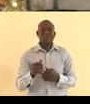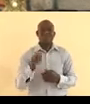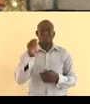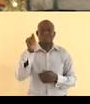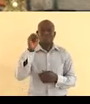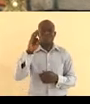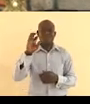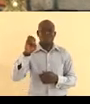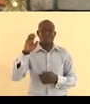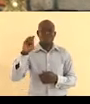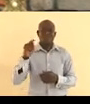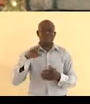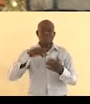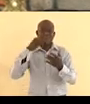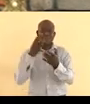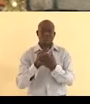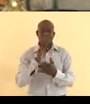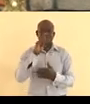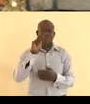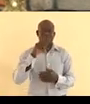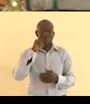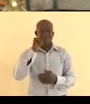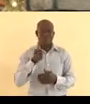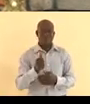of tomorrow.